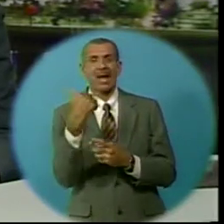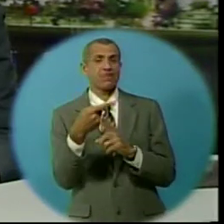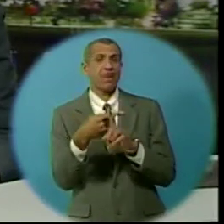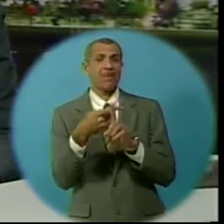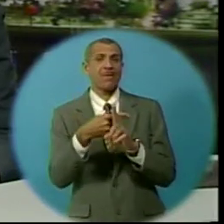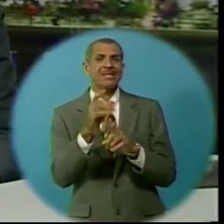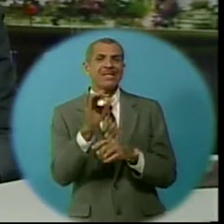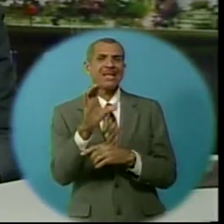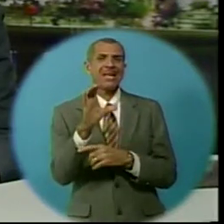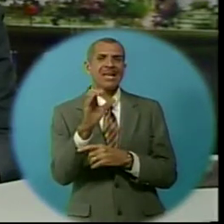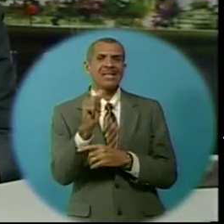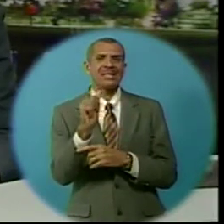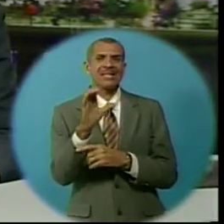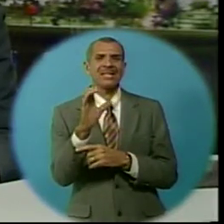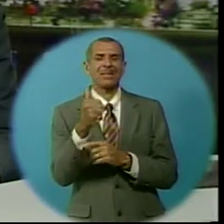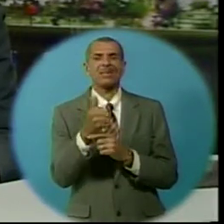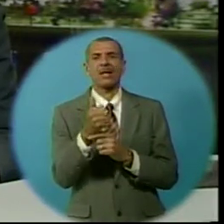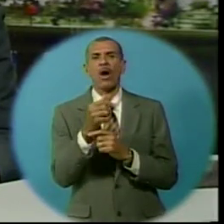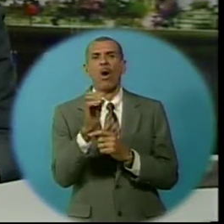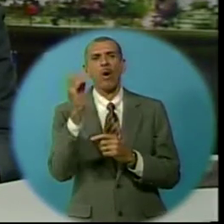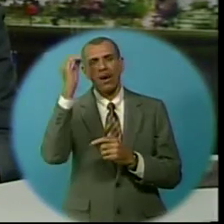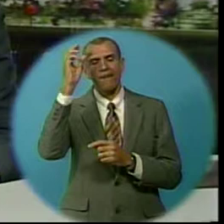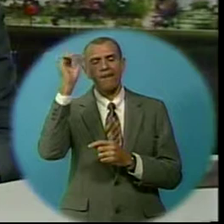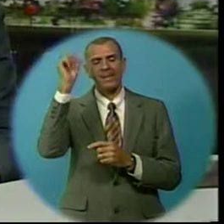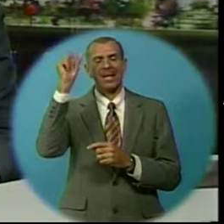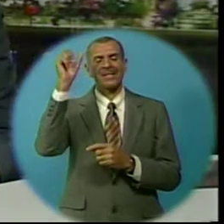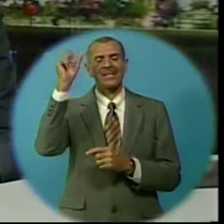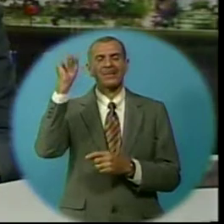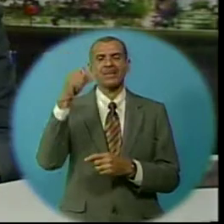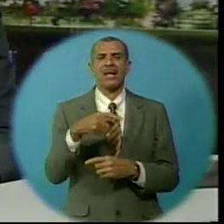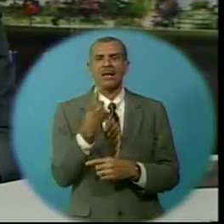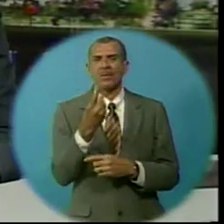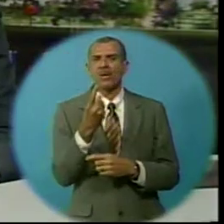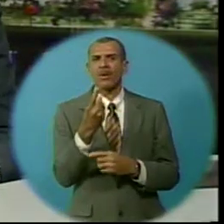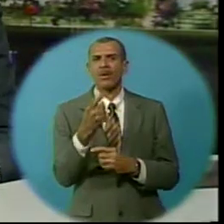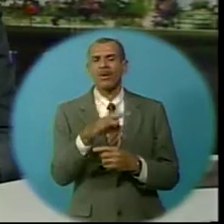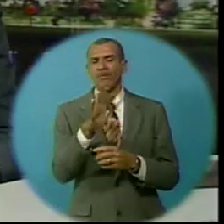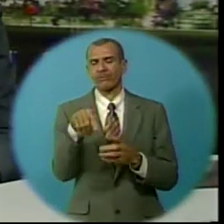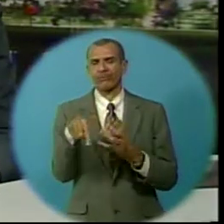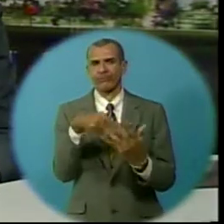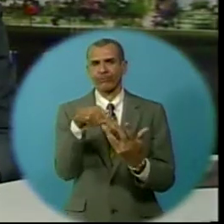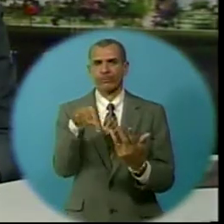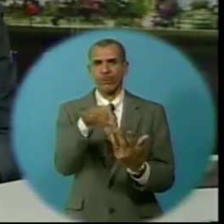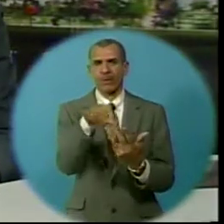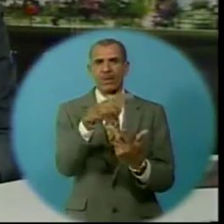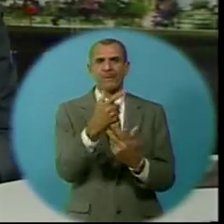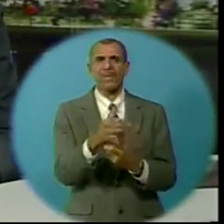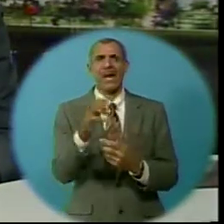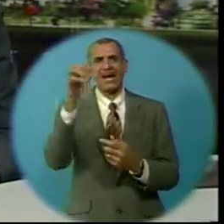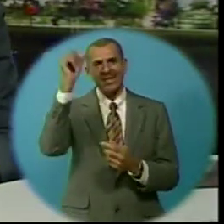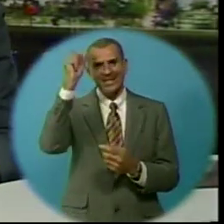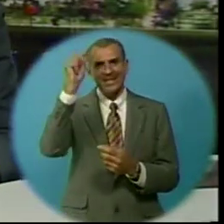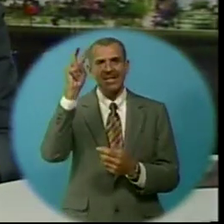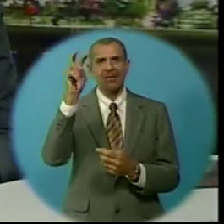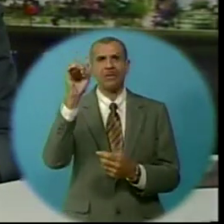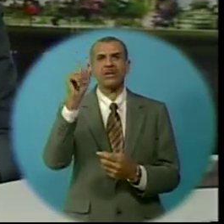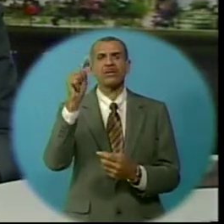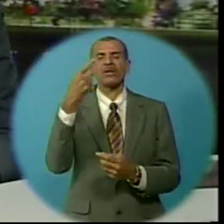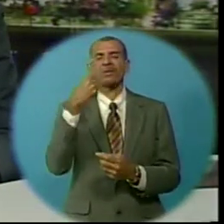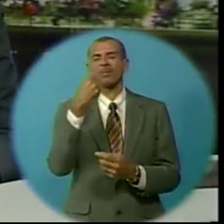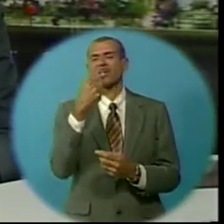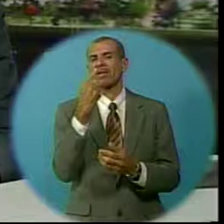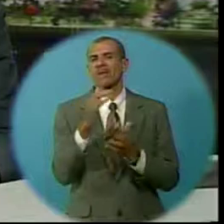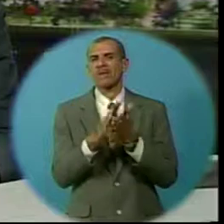Games, Orson Simpson and Marlon White, were among them, as well as President of the Barbados Olympic Association, Steve Stout, for their contribution